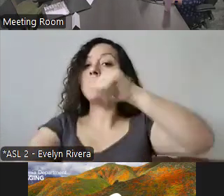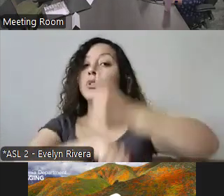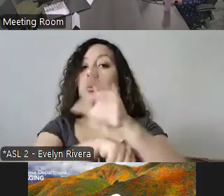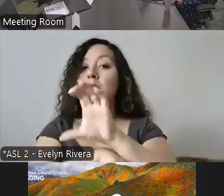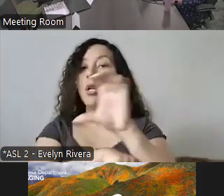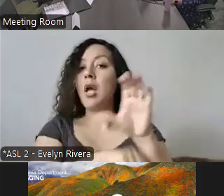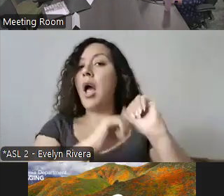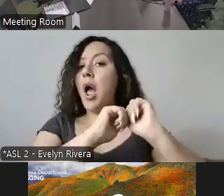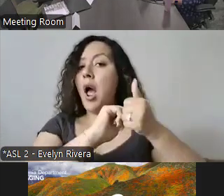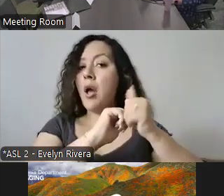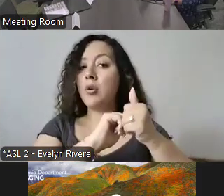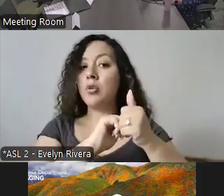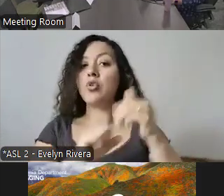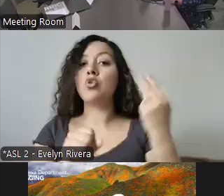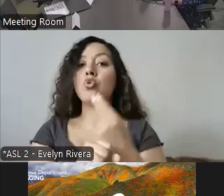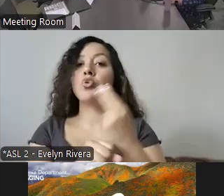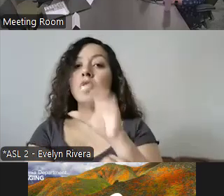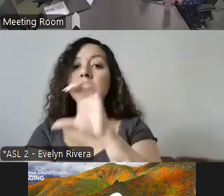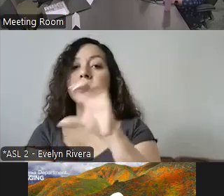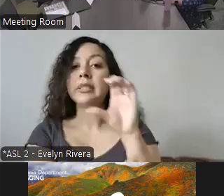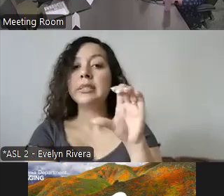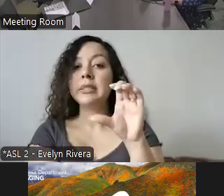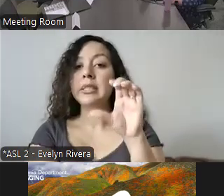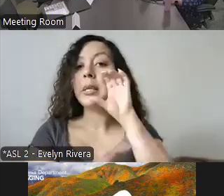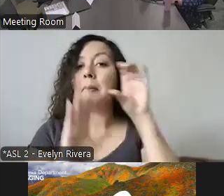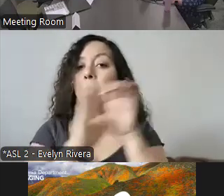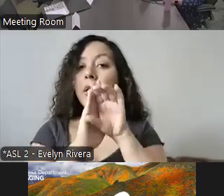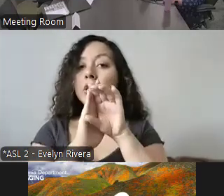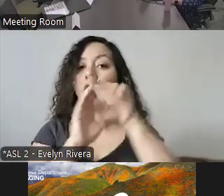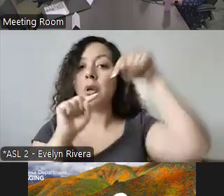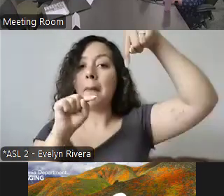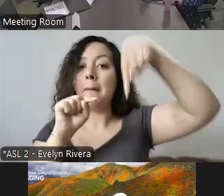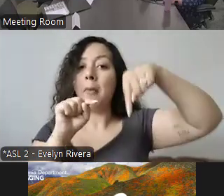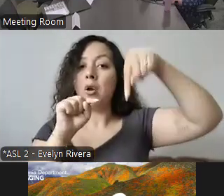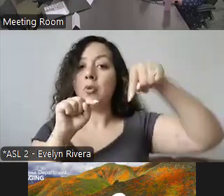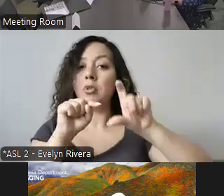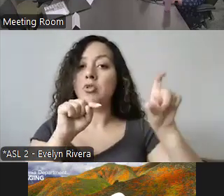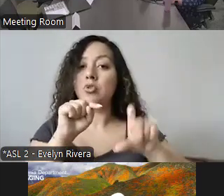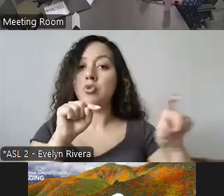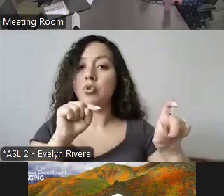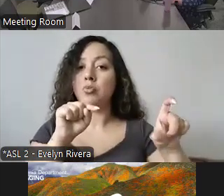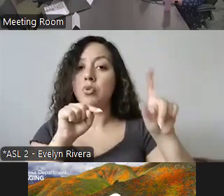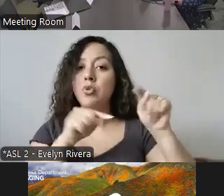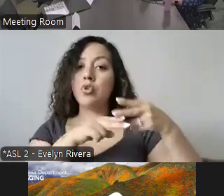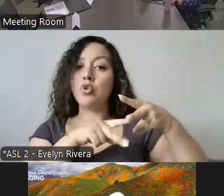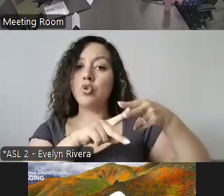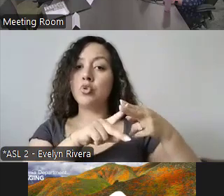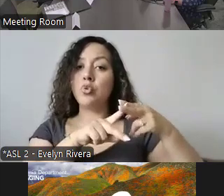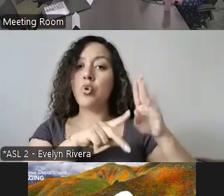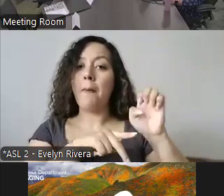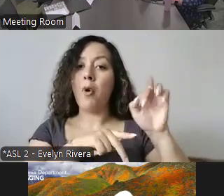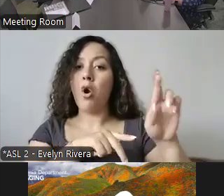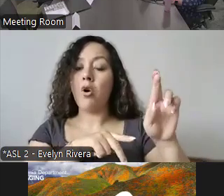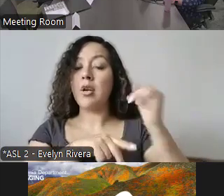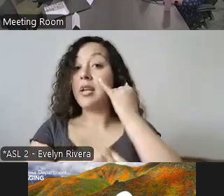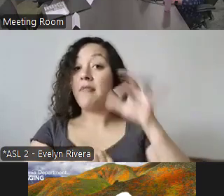hitting your CC icon, which for me is at the bottom of my Zoom toolbar. And if you